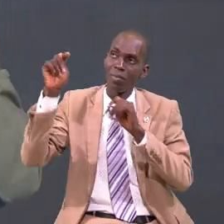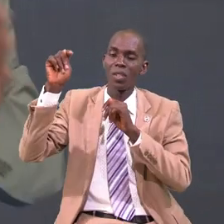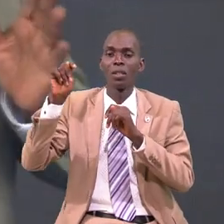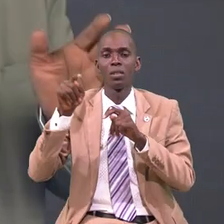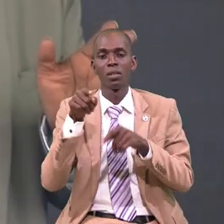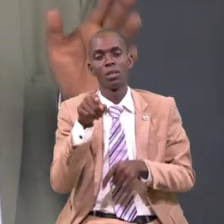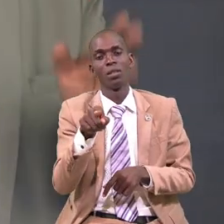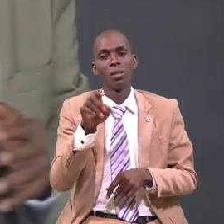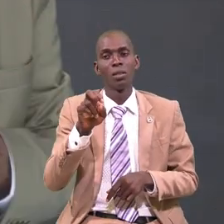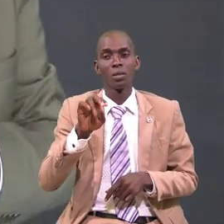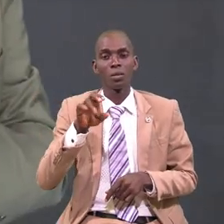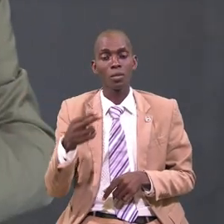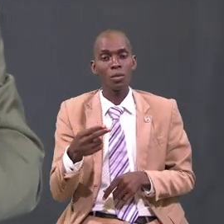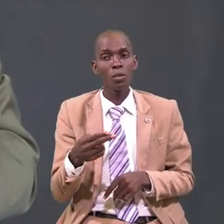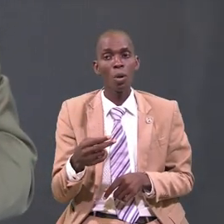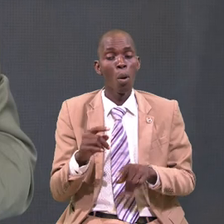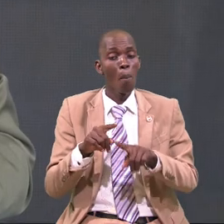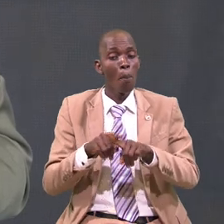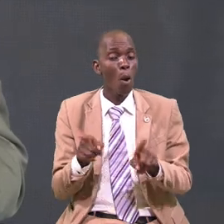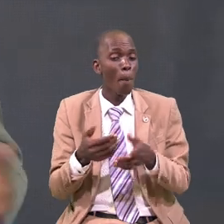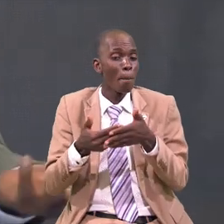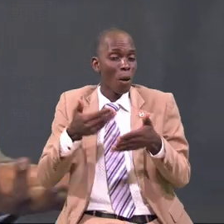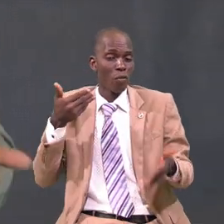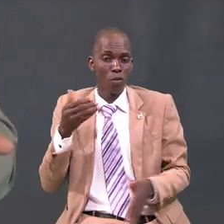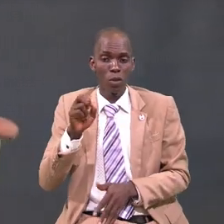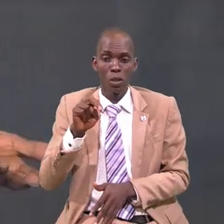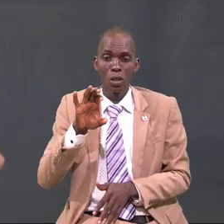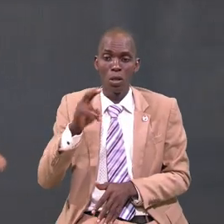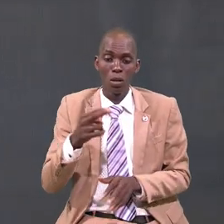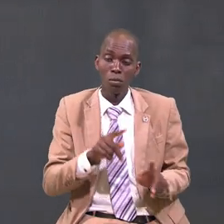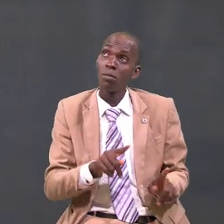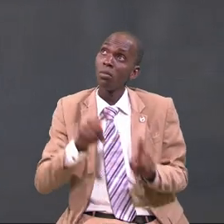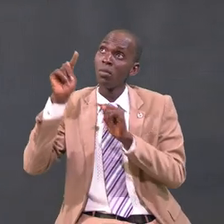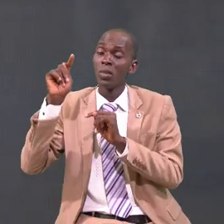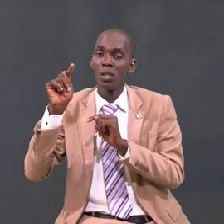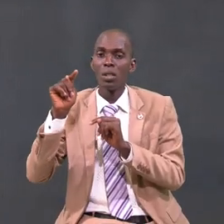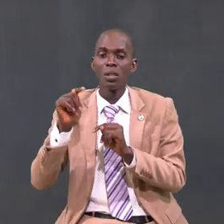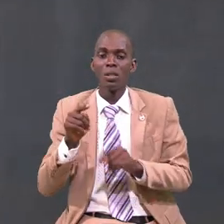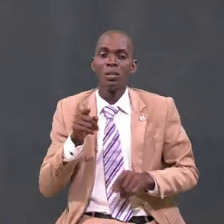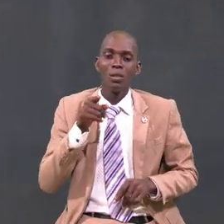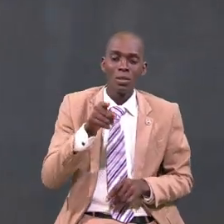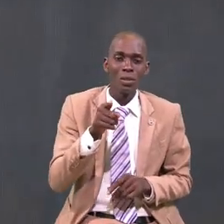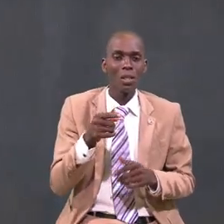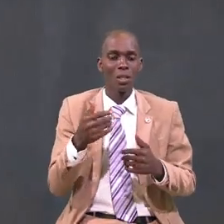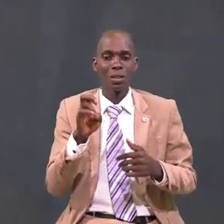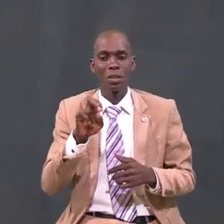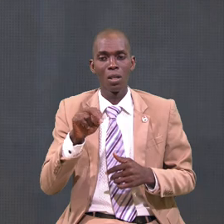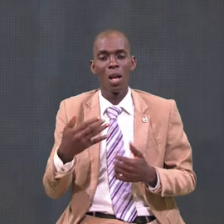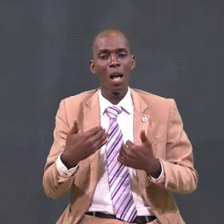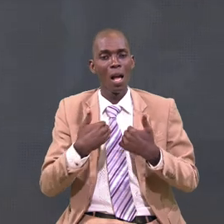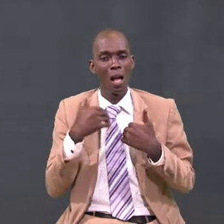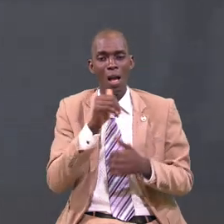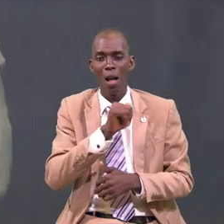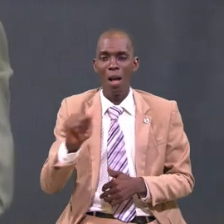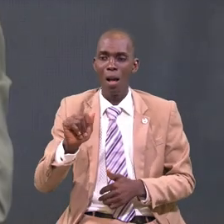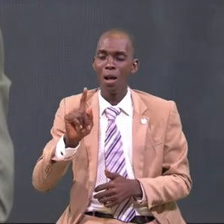For before his translation, he had this testimony that he